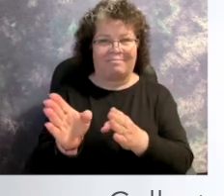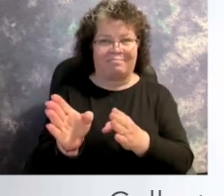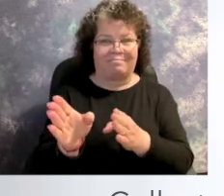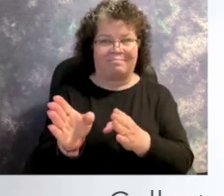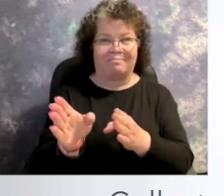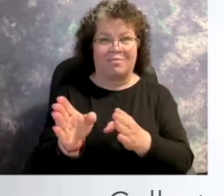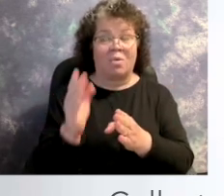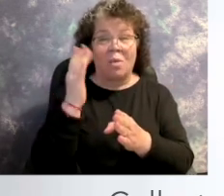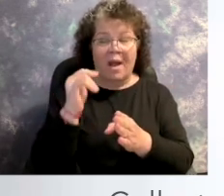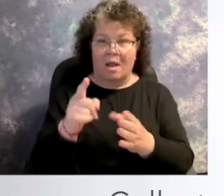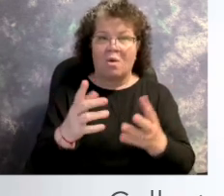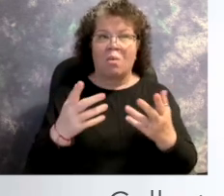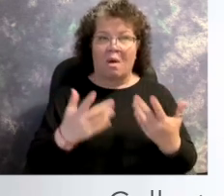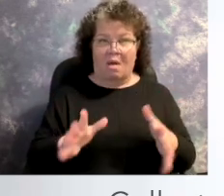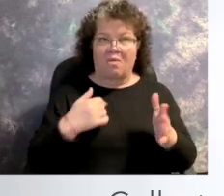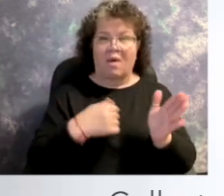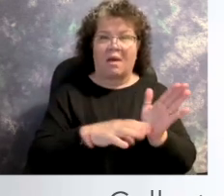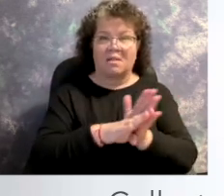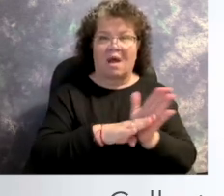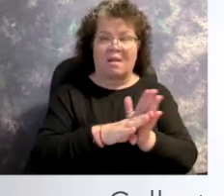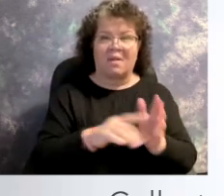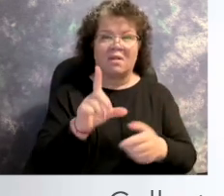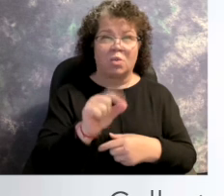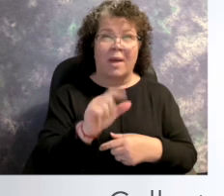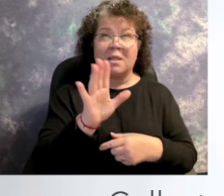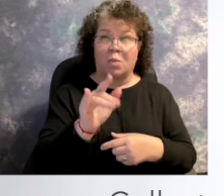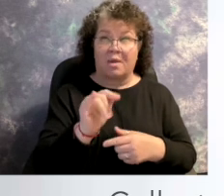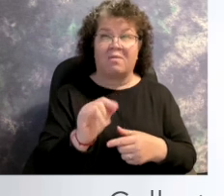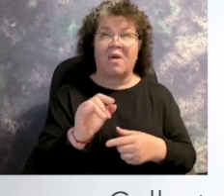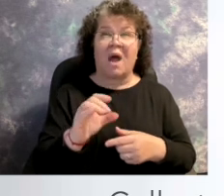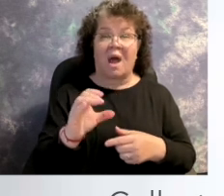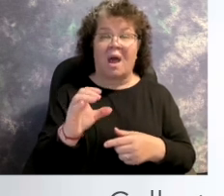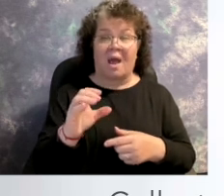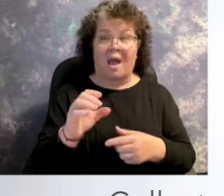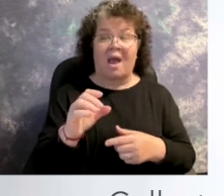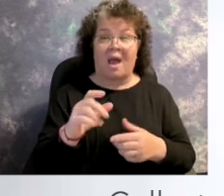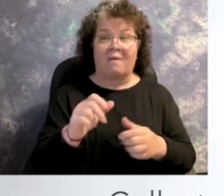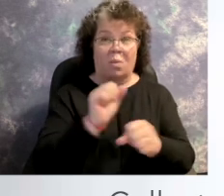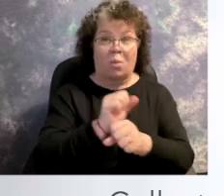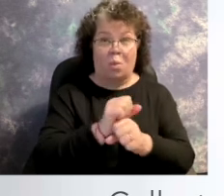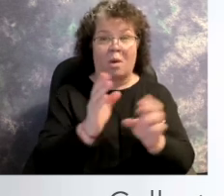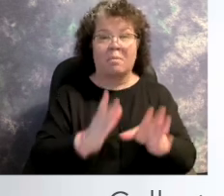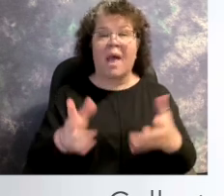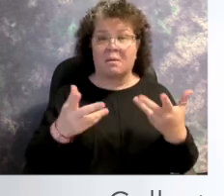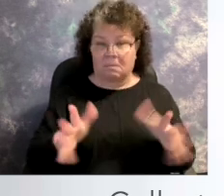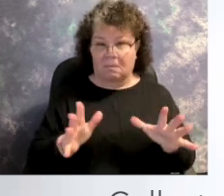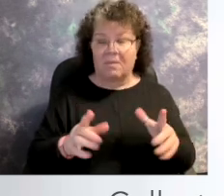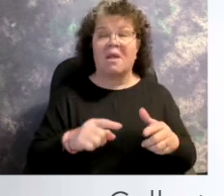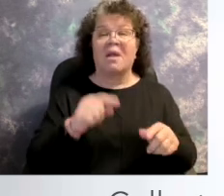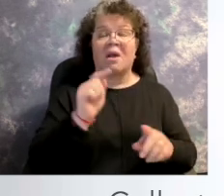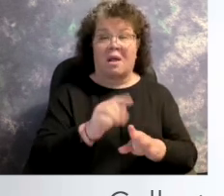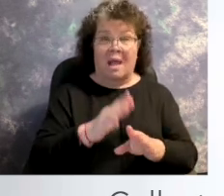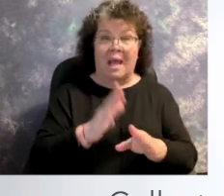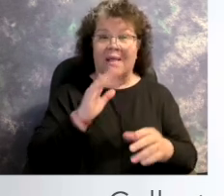We're in the process, we've developed the 2025 CT Rocks work plan. This will build upon our 2024